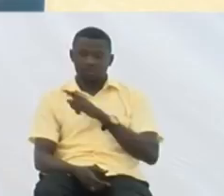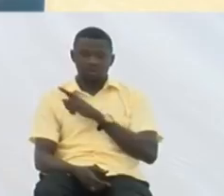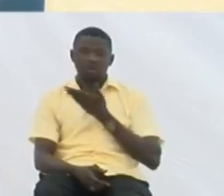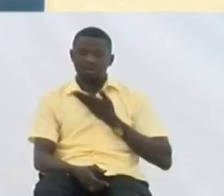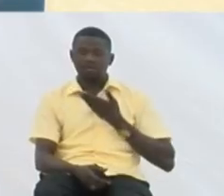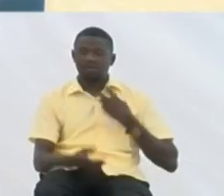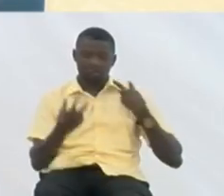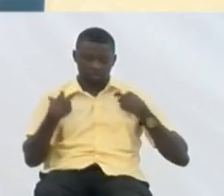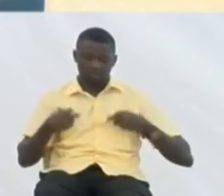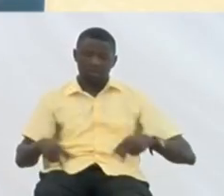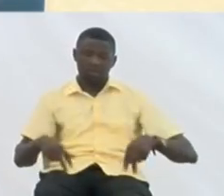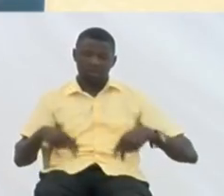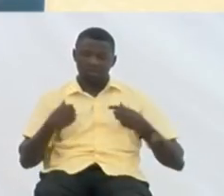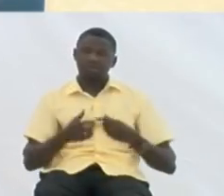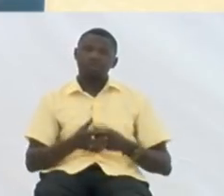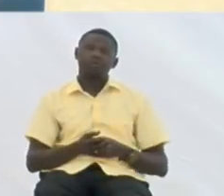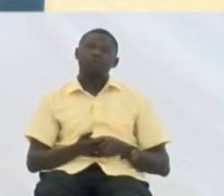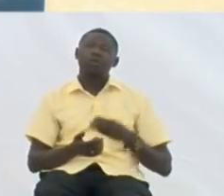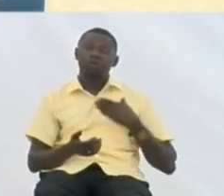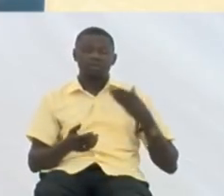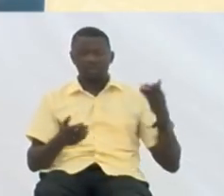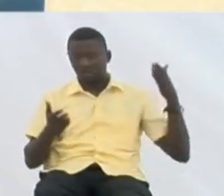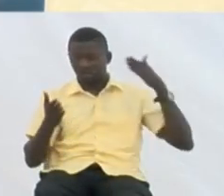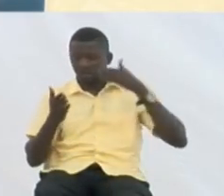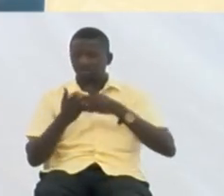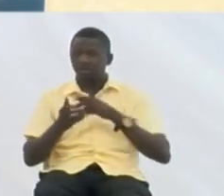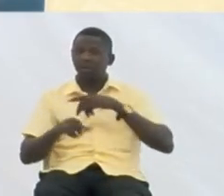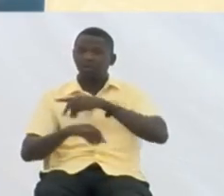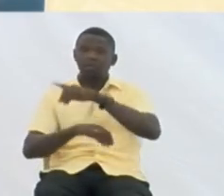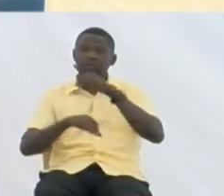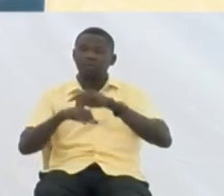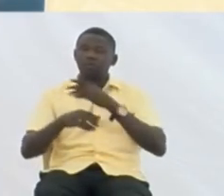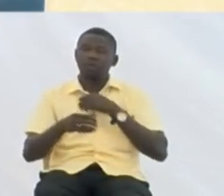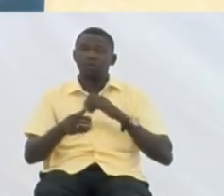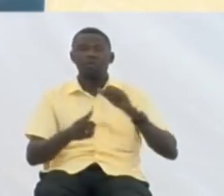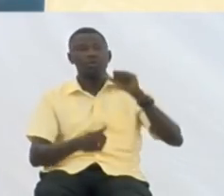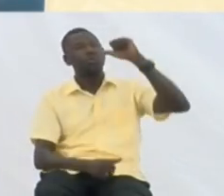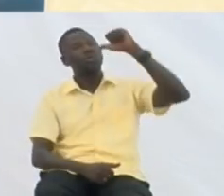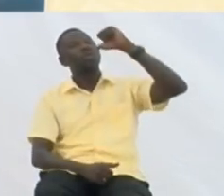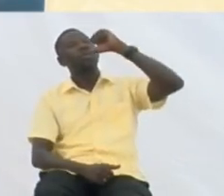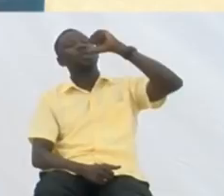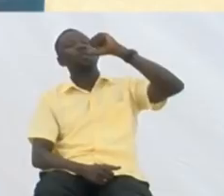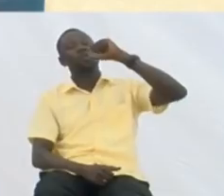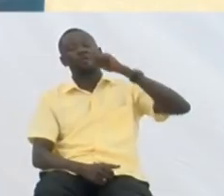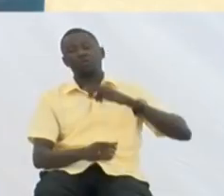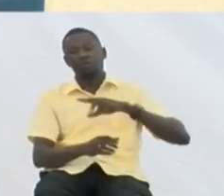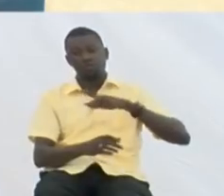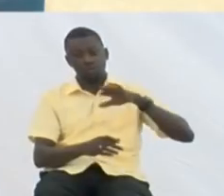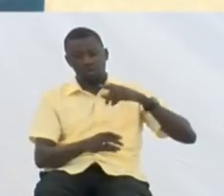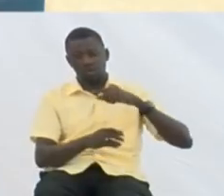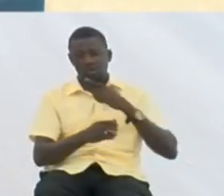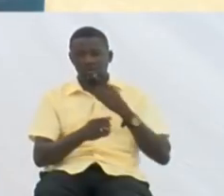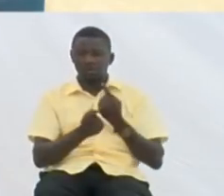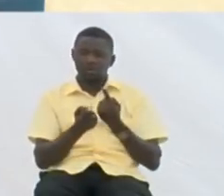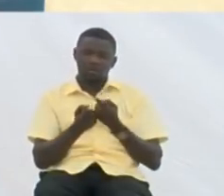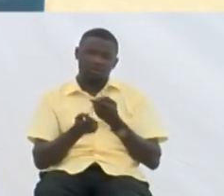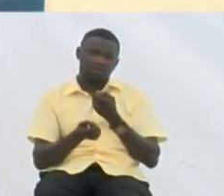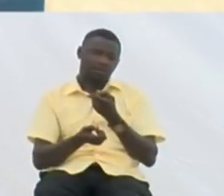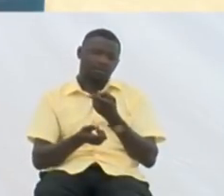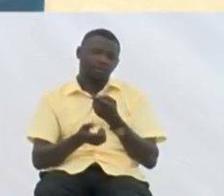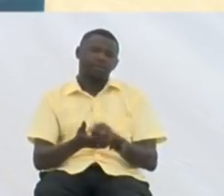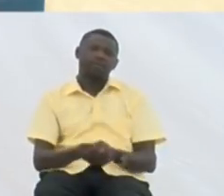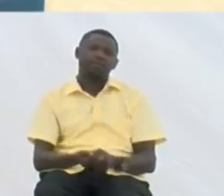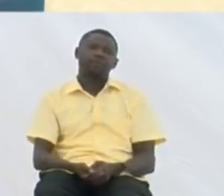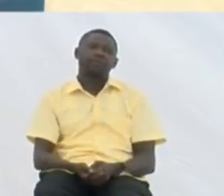na fontata futa boro min dula. I was dressed in the same clothes until when I got to the place where we were to drink this